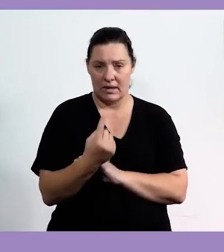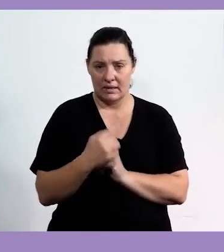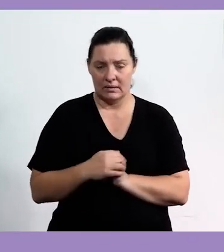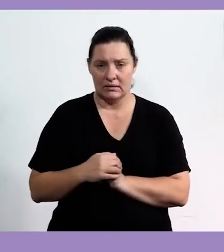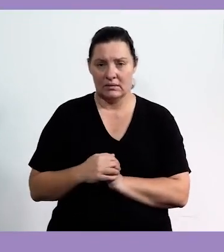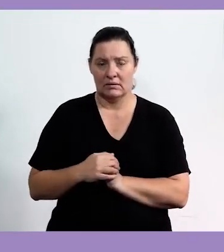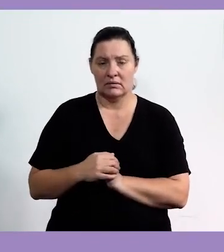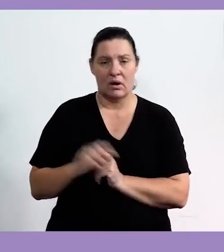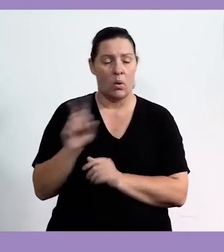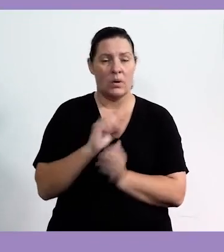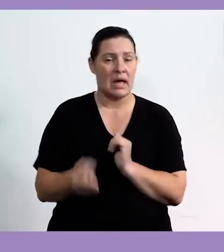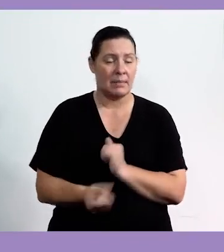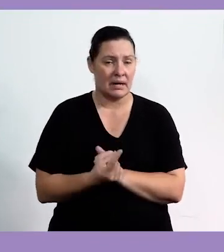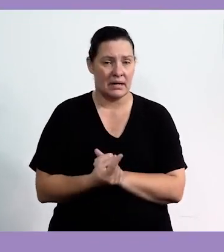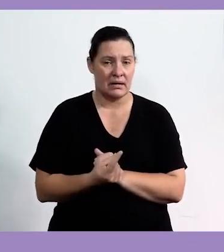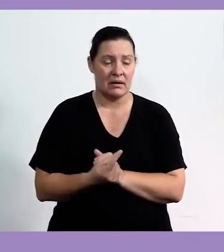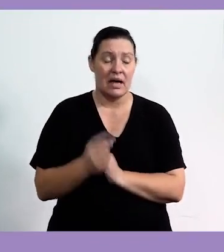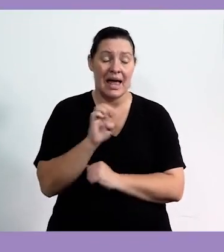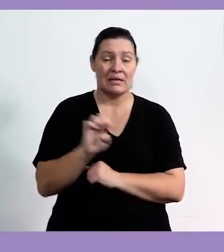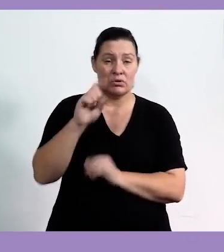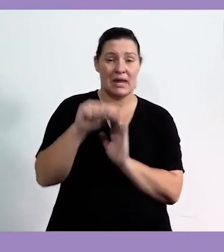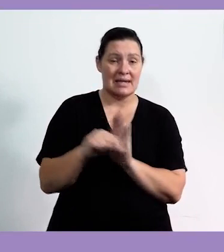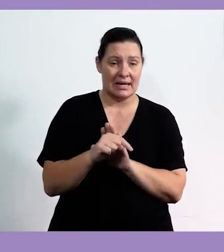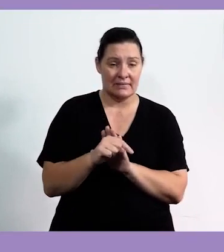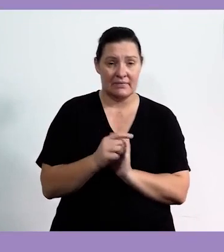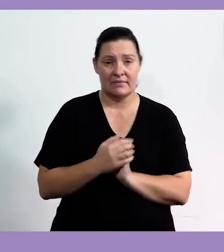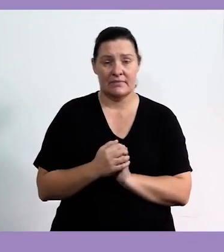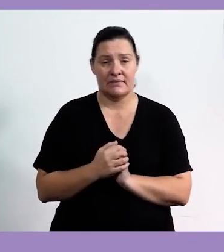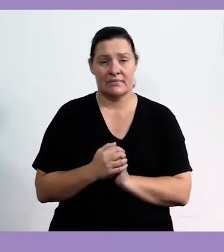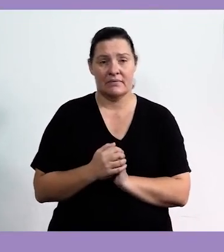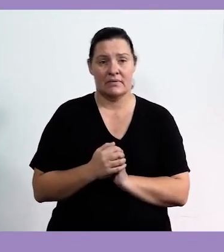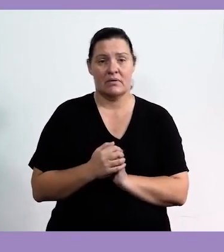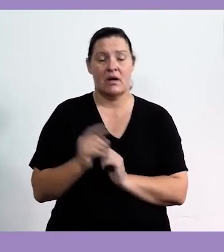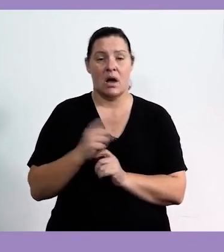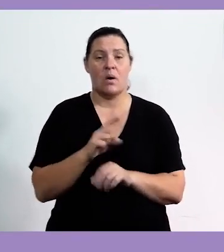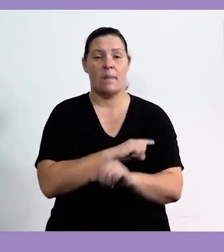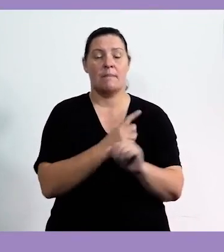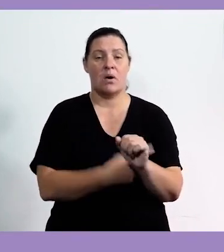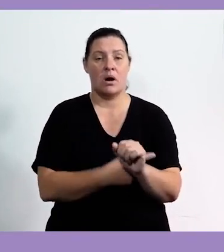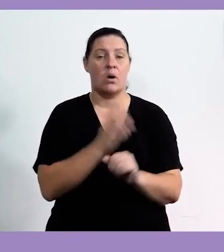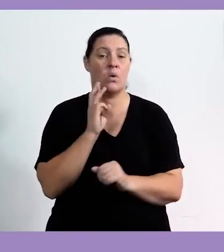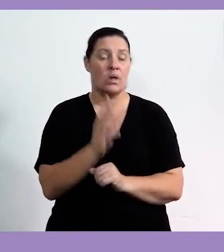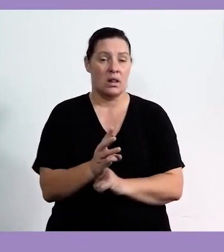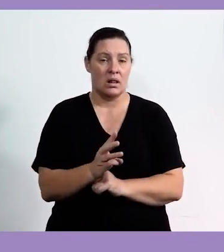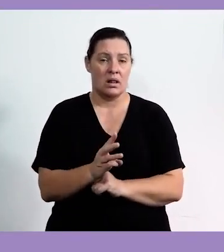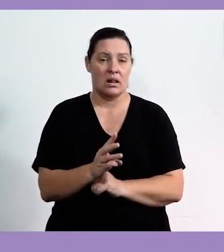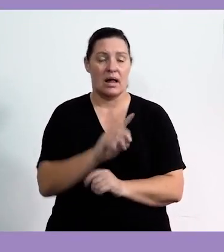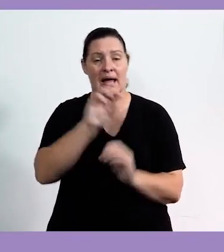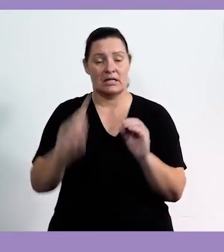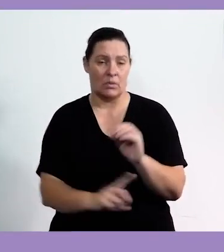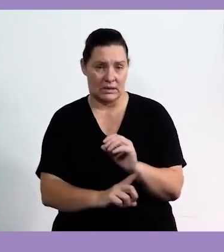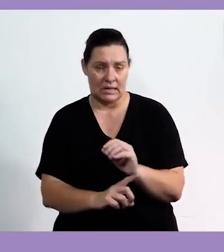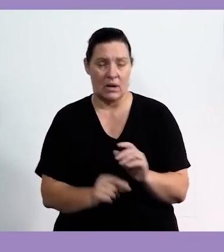is a negative 1. And what happens when our exponent is negative? Our power will be